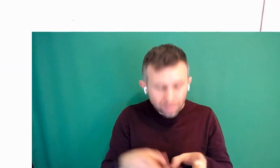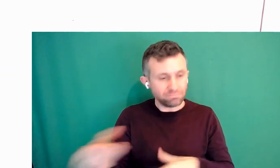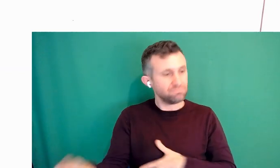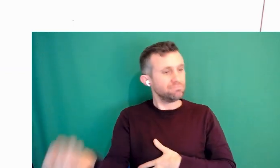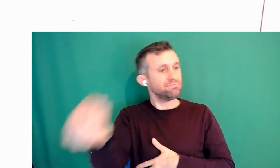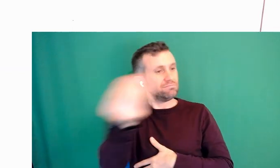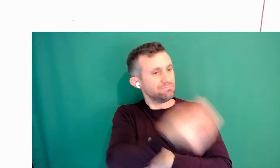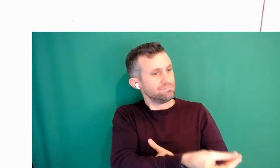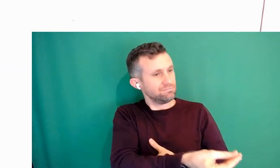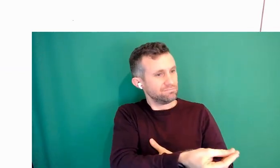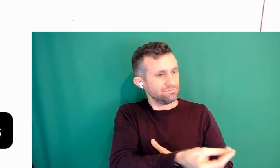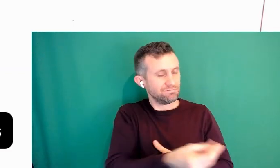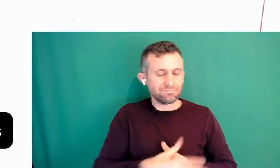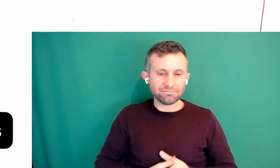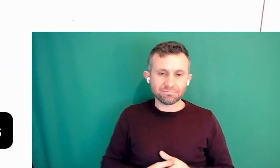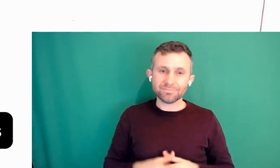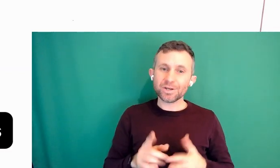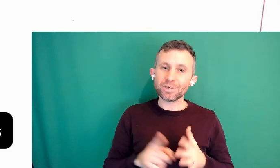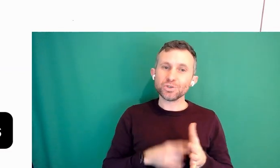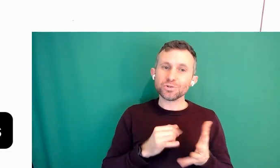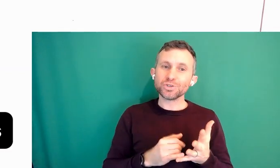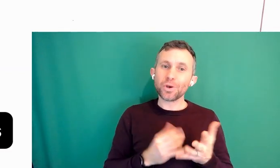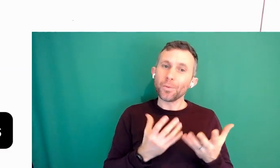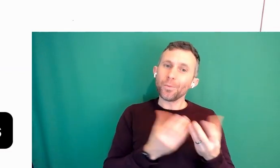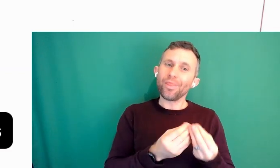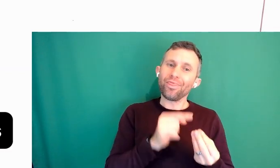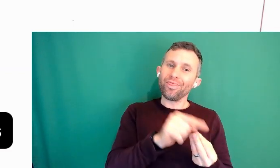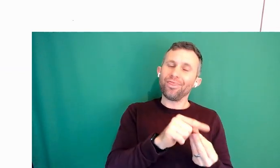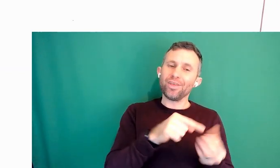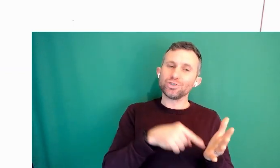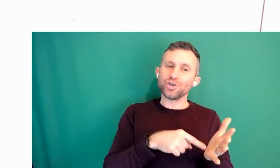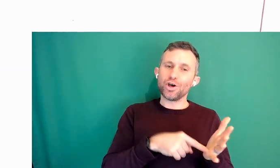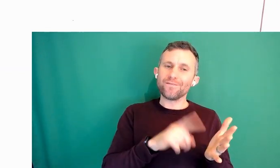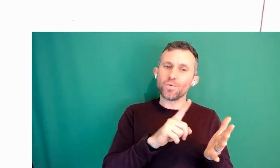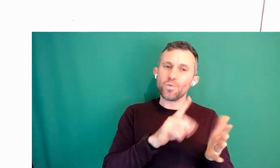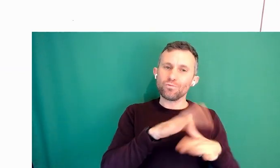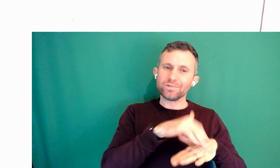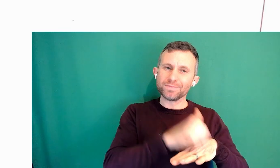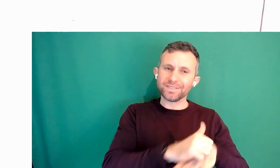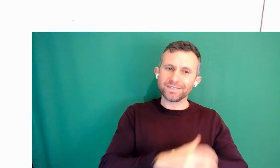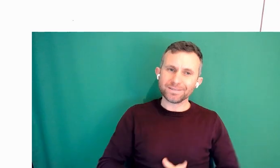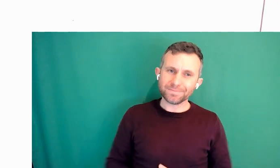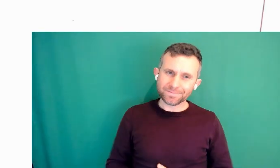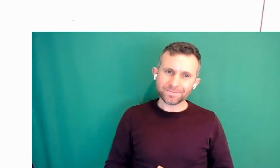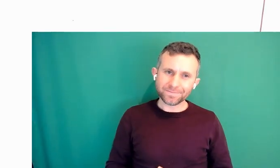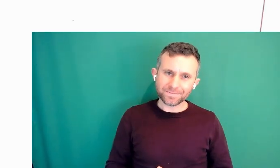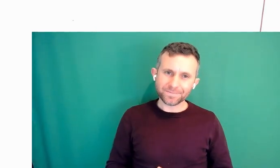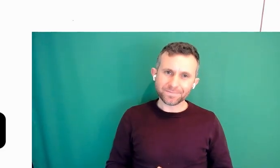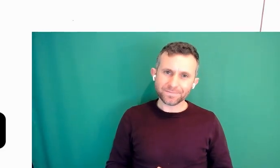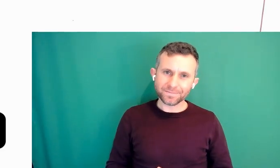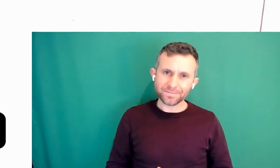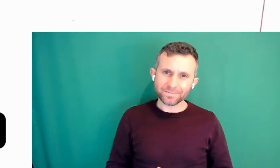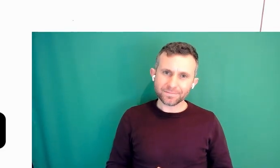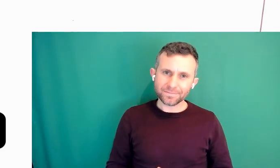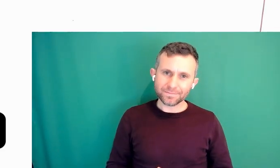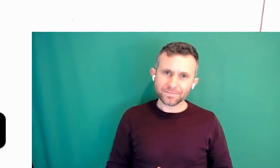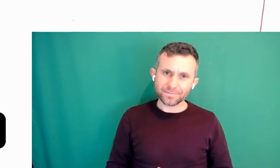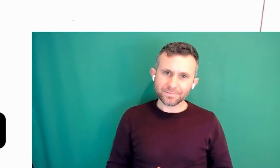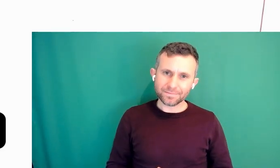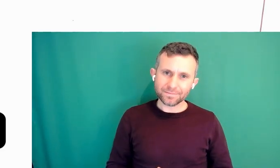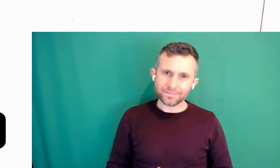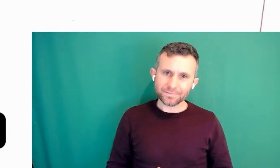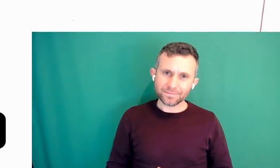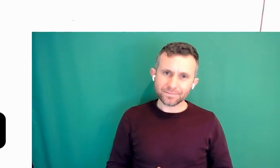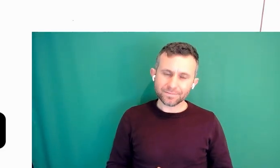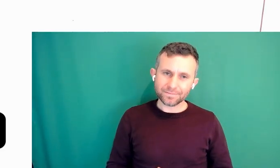left. John Jr. had tried to fulfill his father's wishes and become an architect. However, didn't seem to have the passion